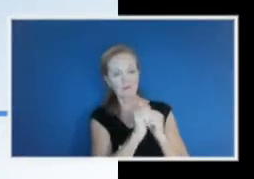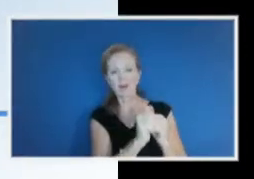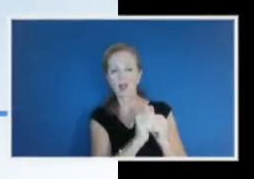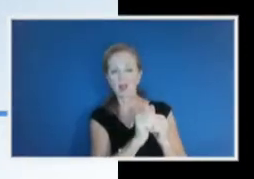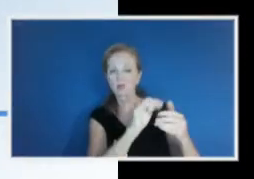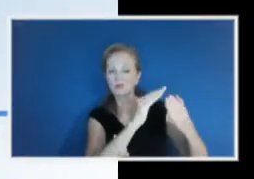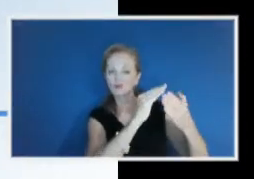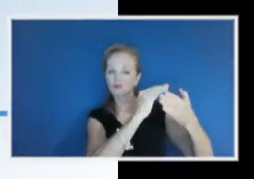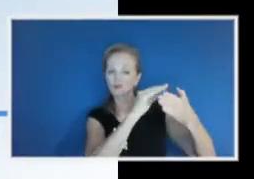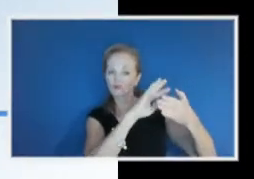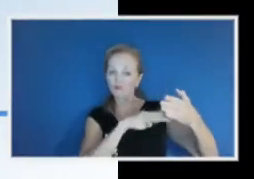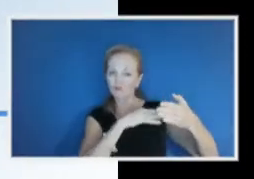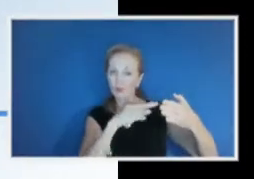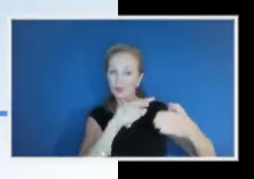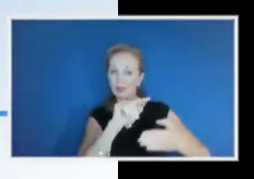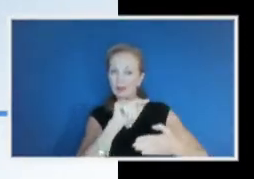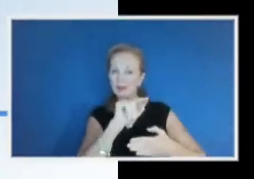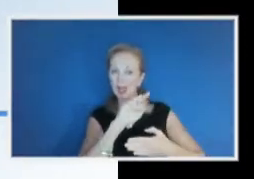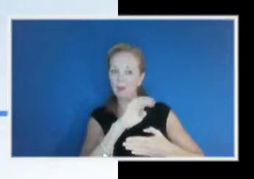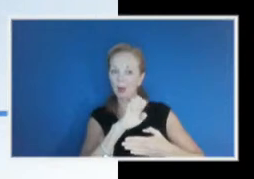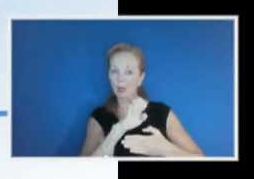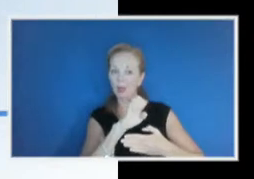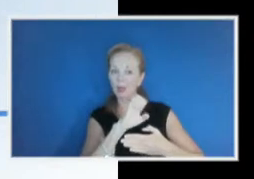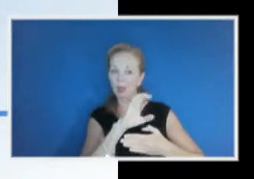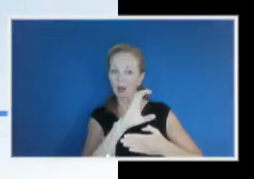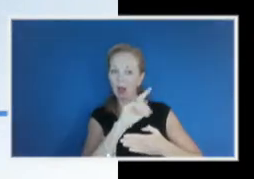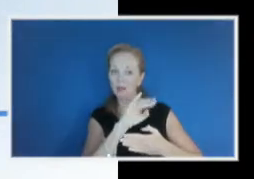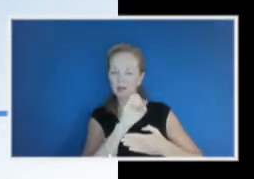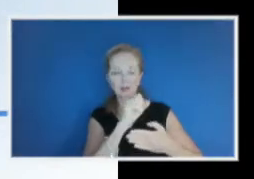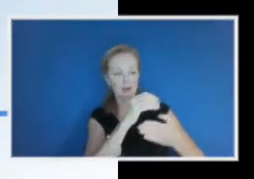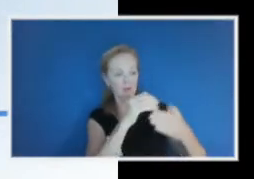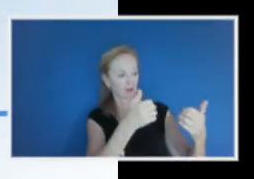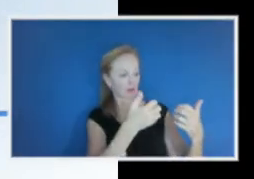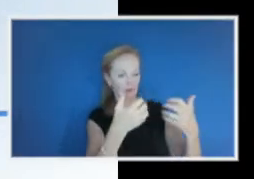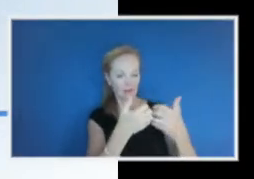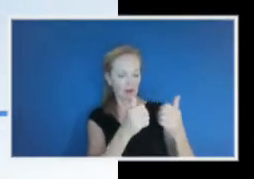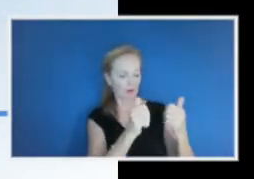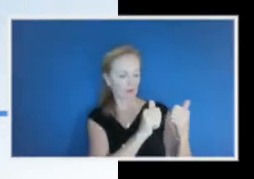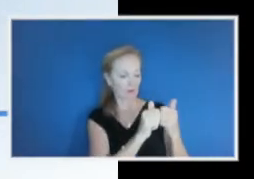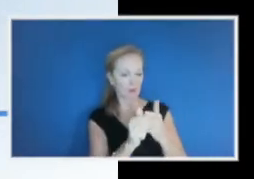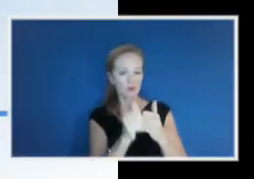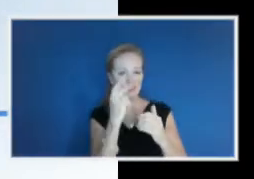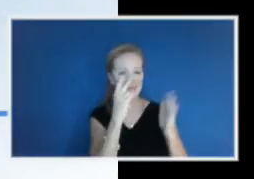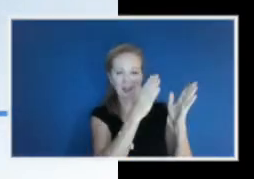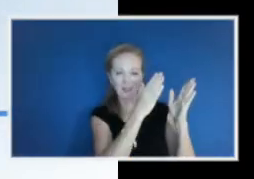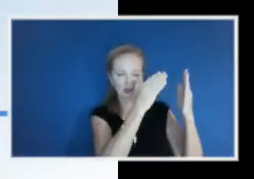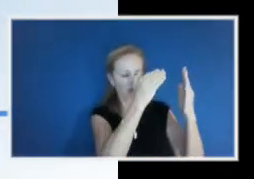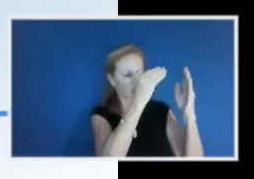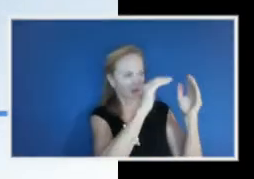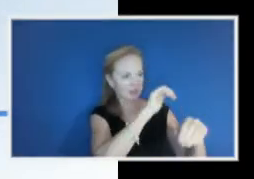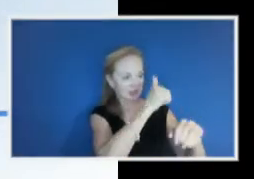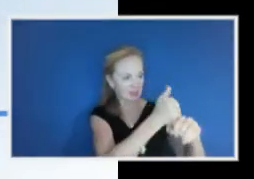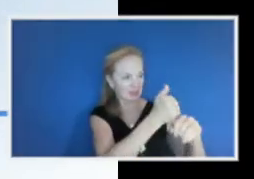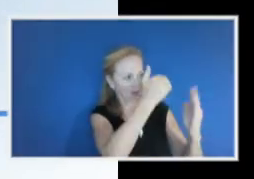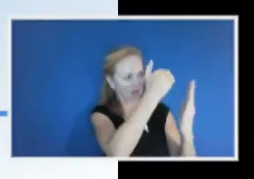won't spend any time on that. But you can see there how the study is actually organized.